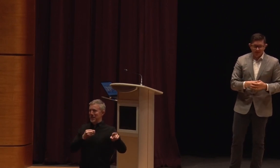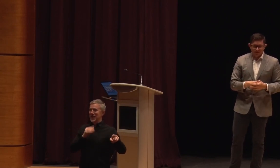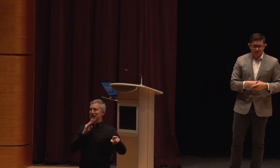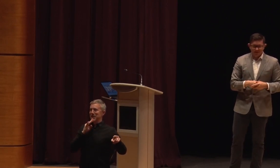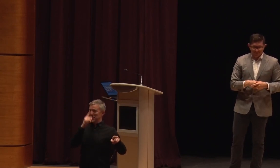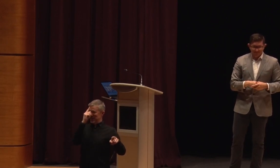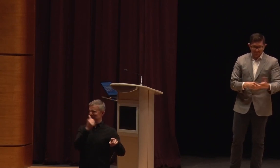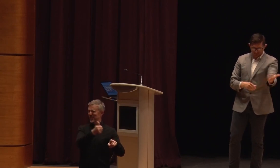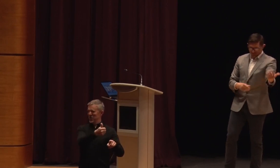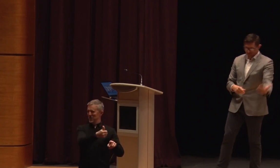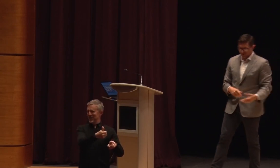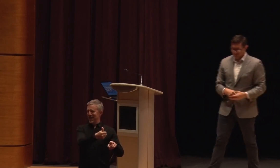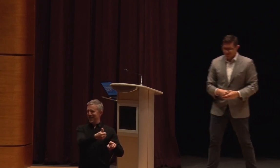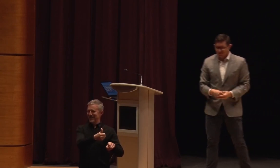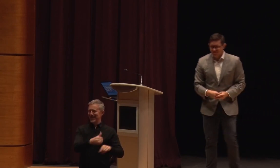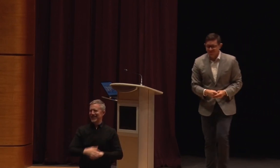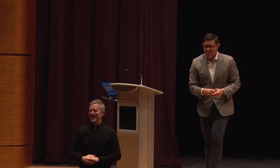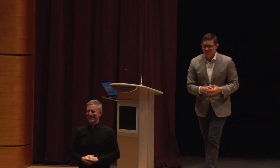doing that.